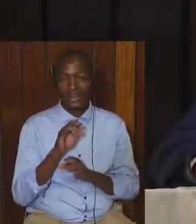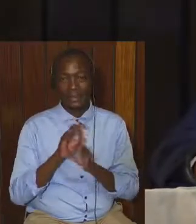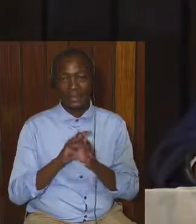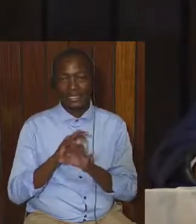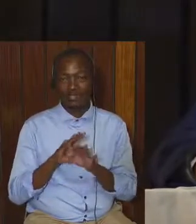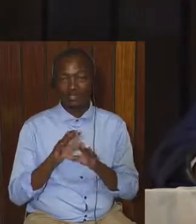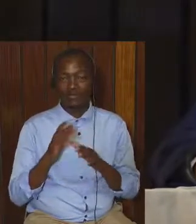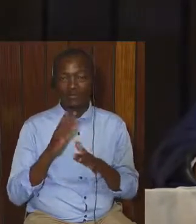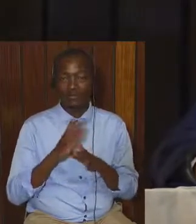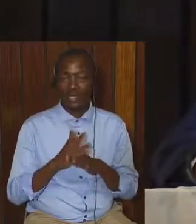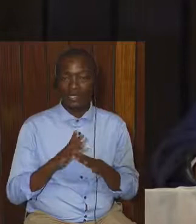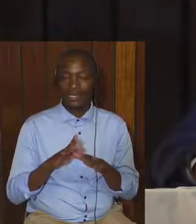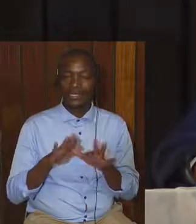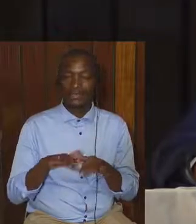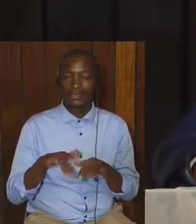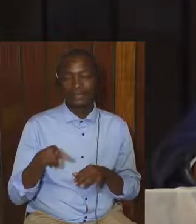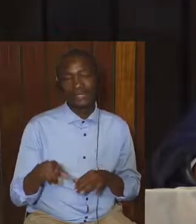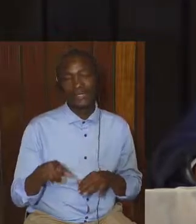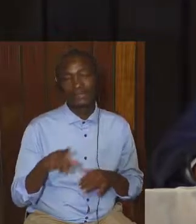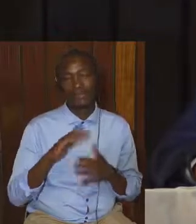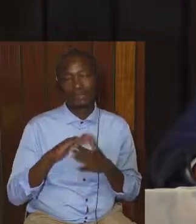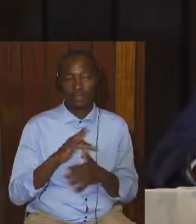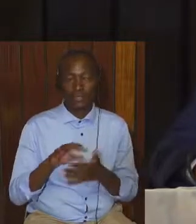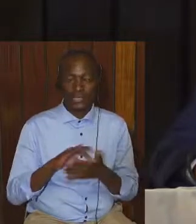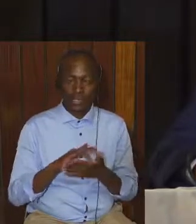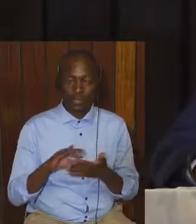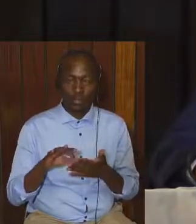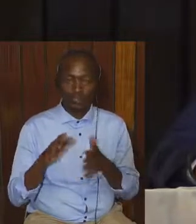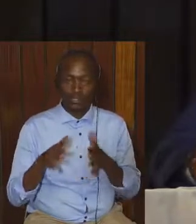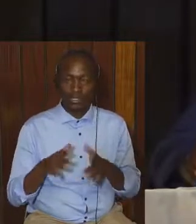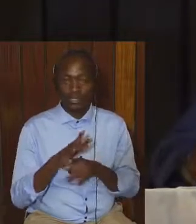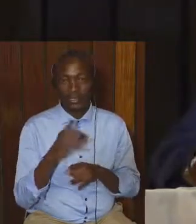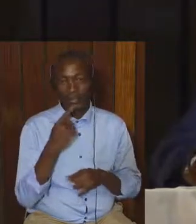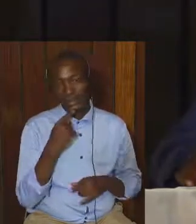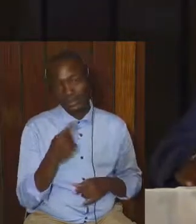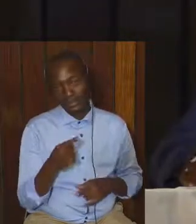is left, because the contractor was saying